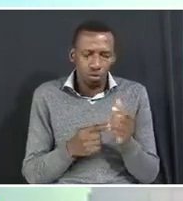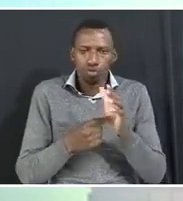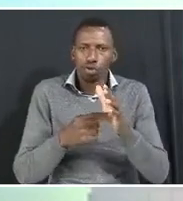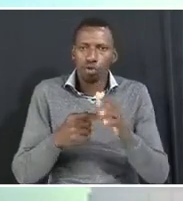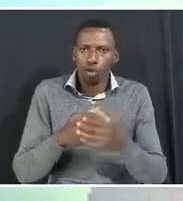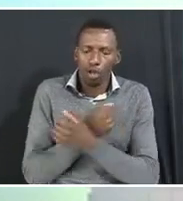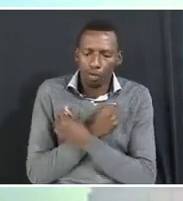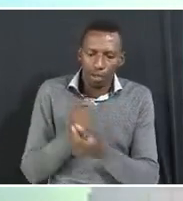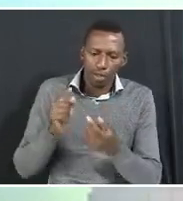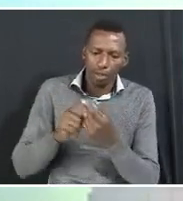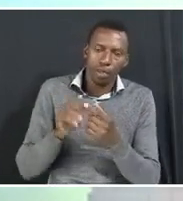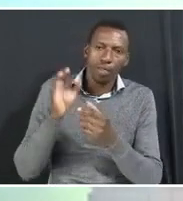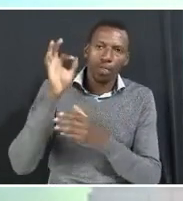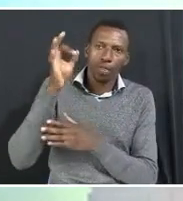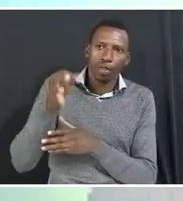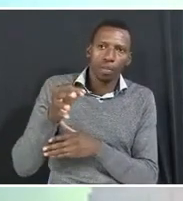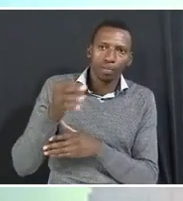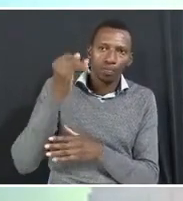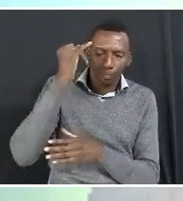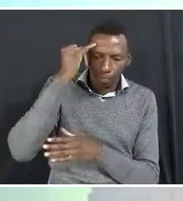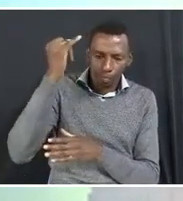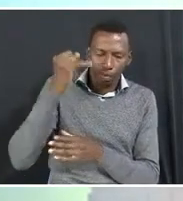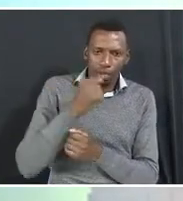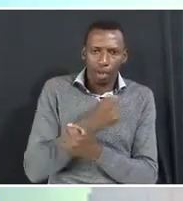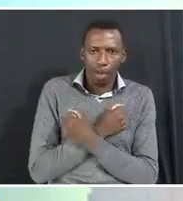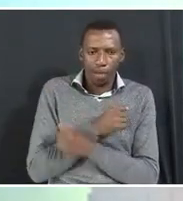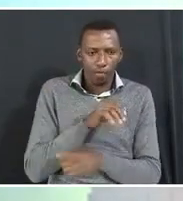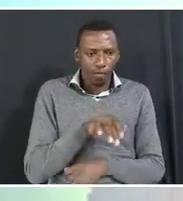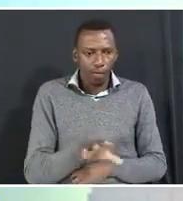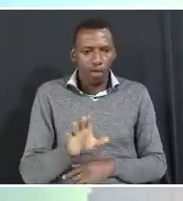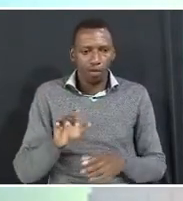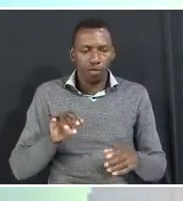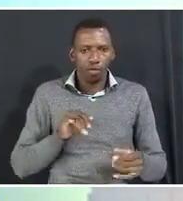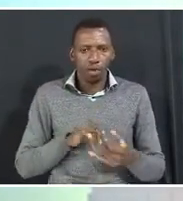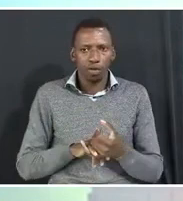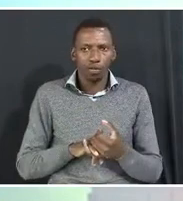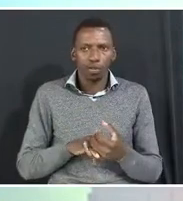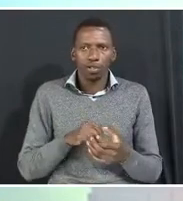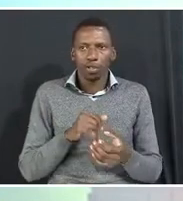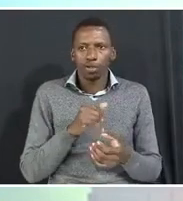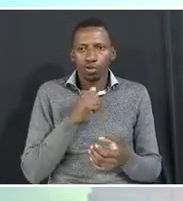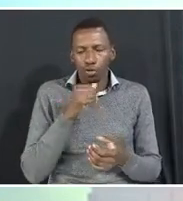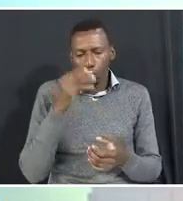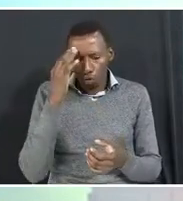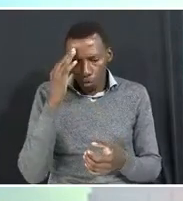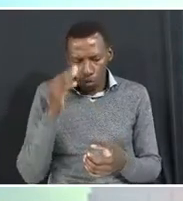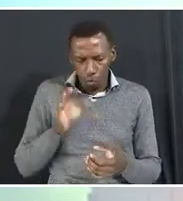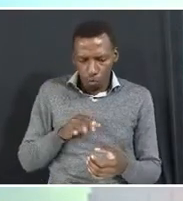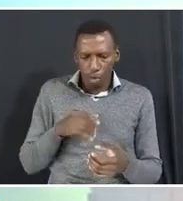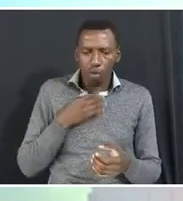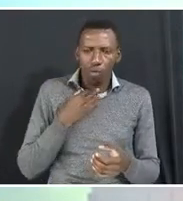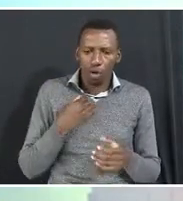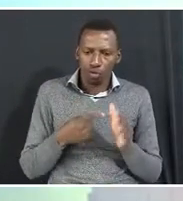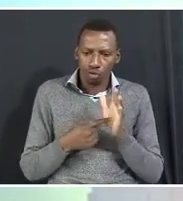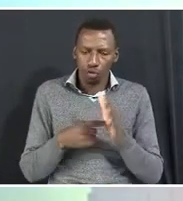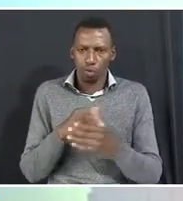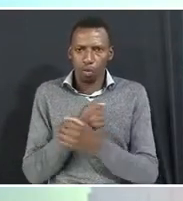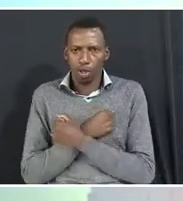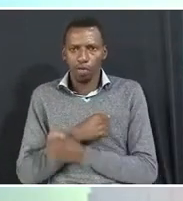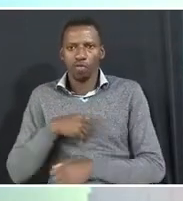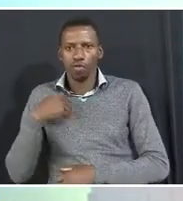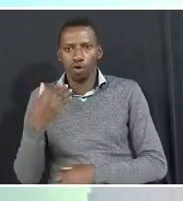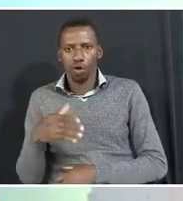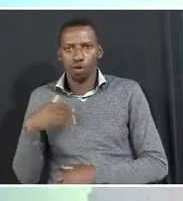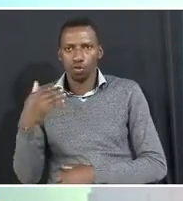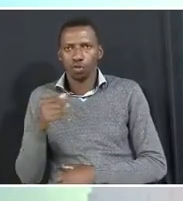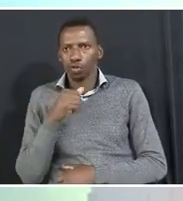again. And imagine that they love their wives, not knowing that the woman wants to be shown love every other moment, not only once in a